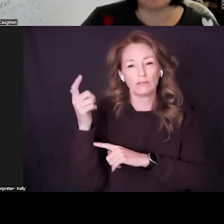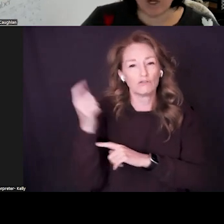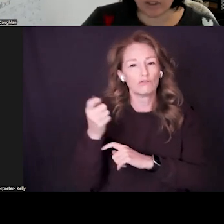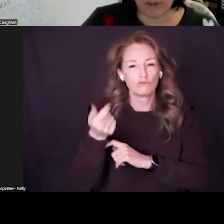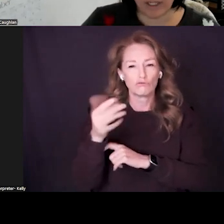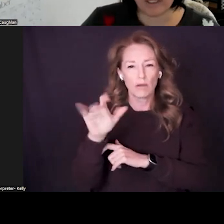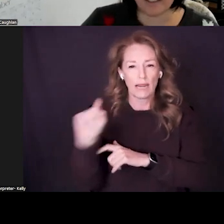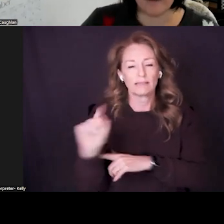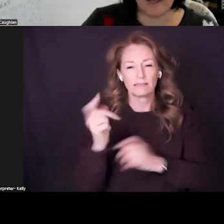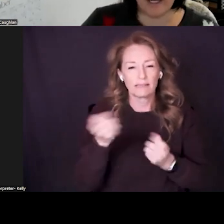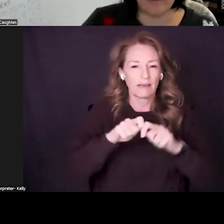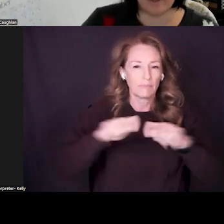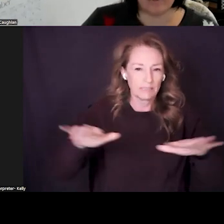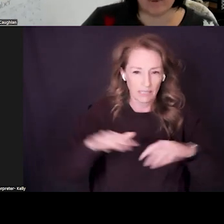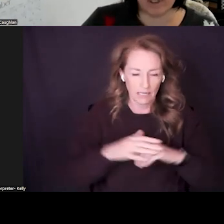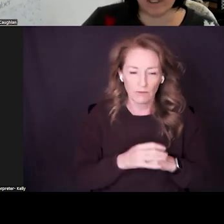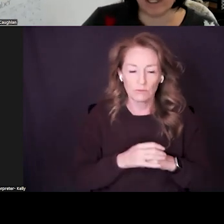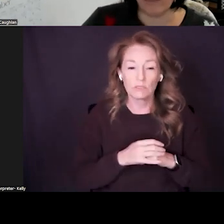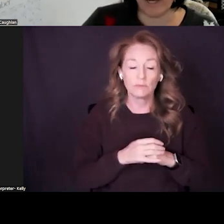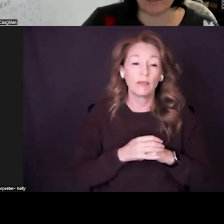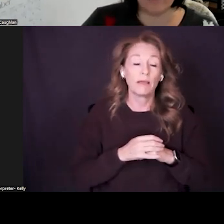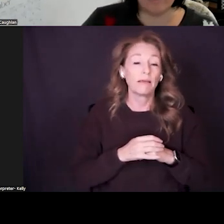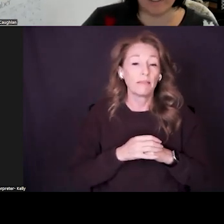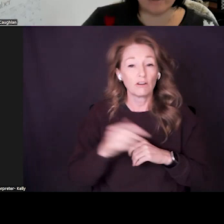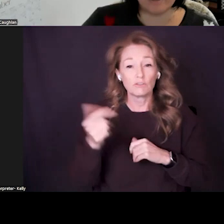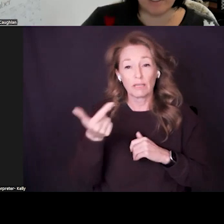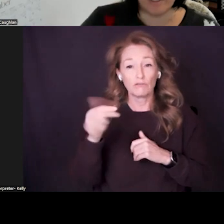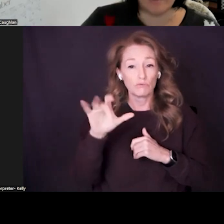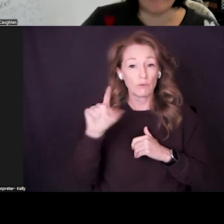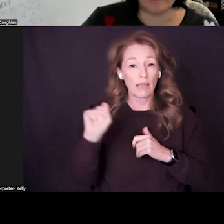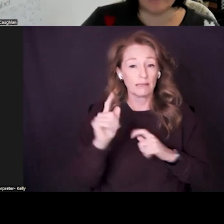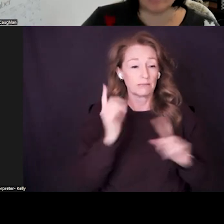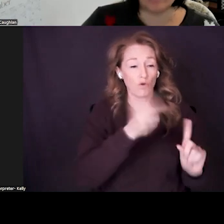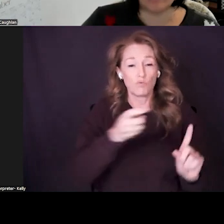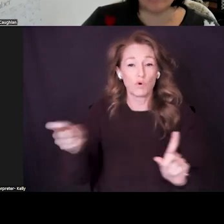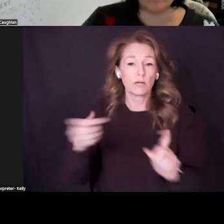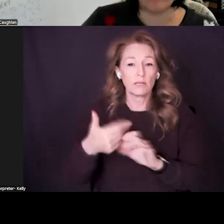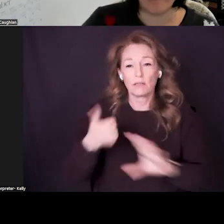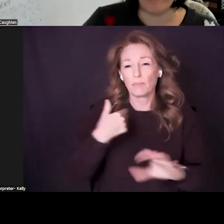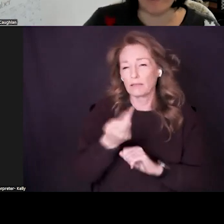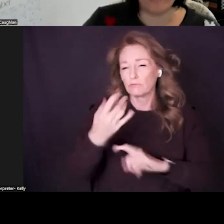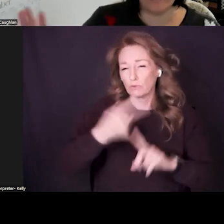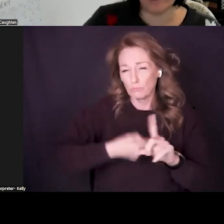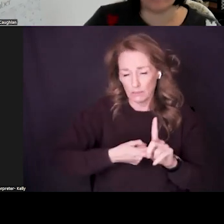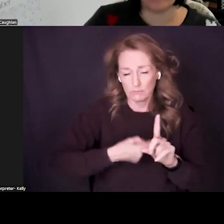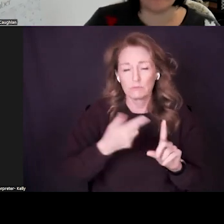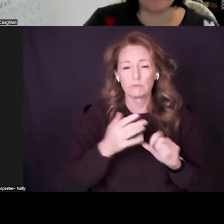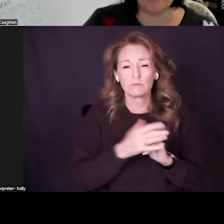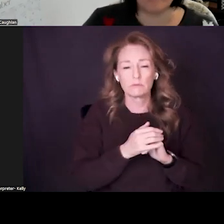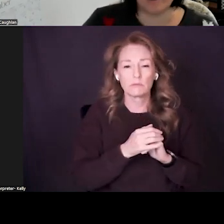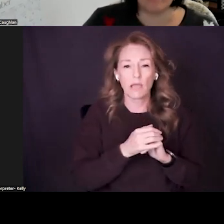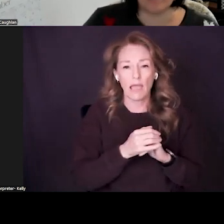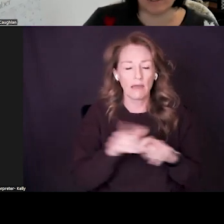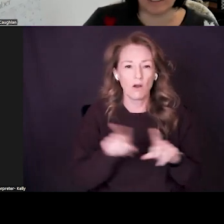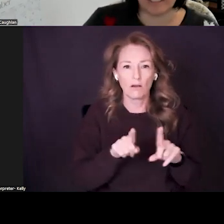988 response grants that have been awarded in the past few months, in addition to maybe 15 or